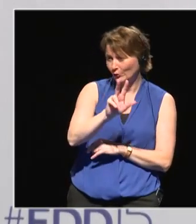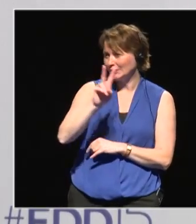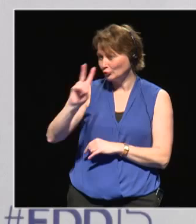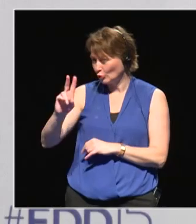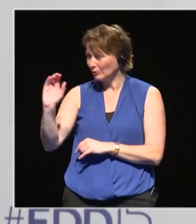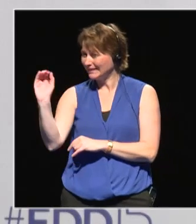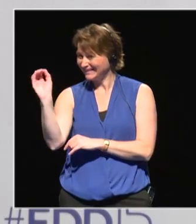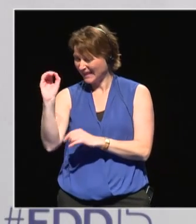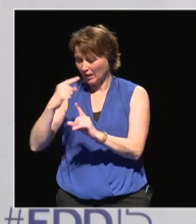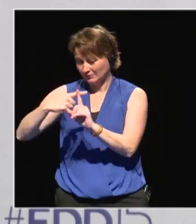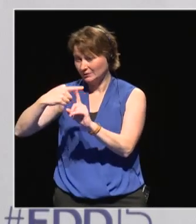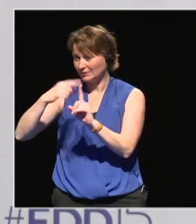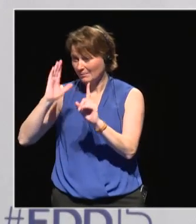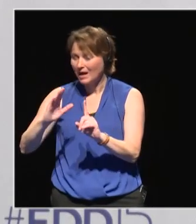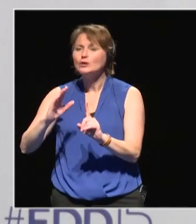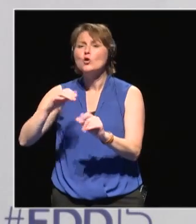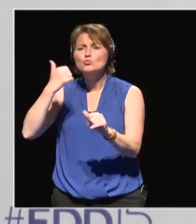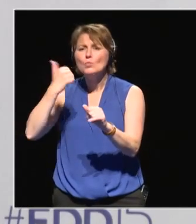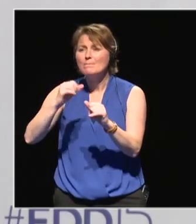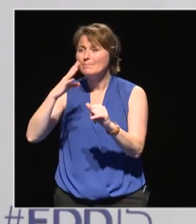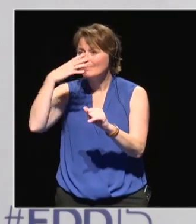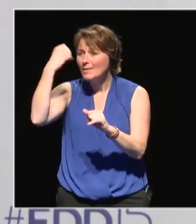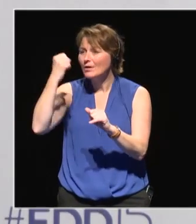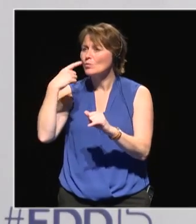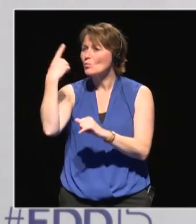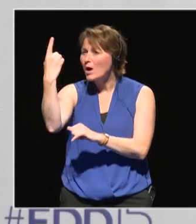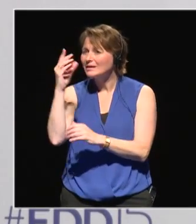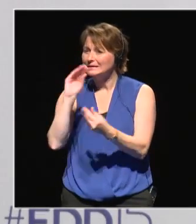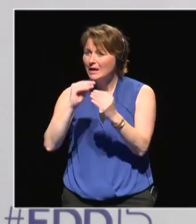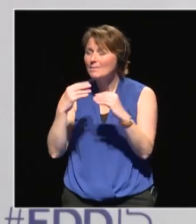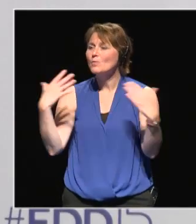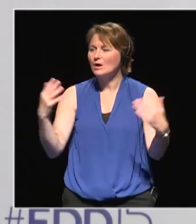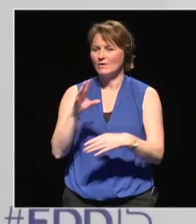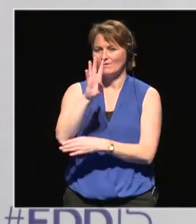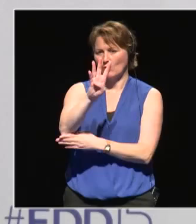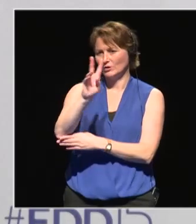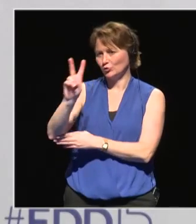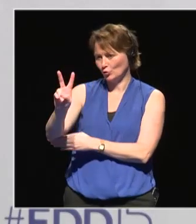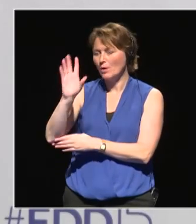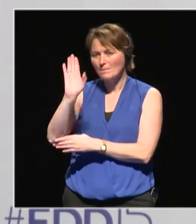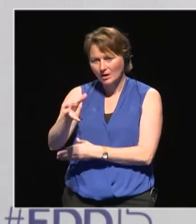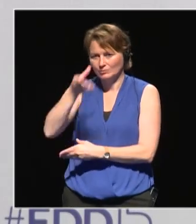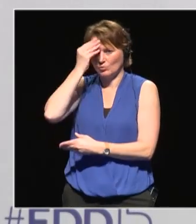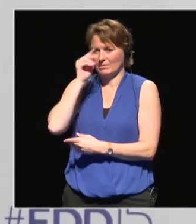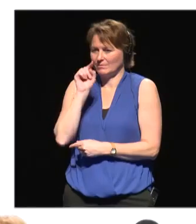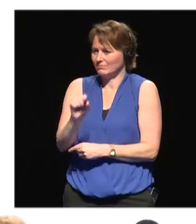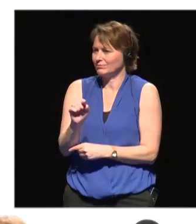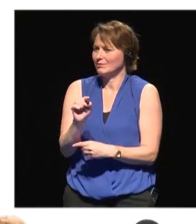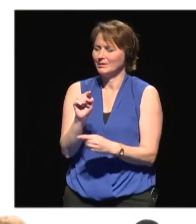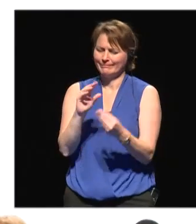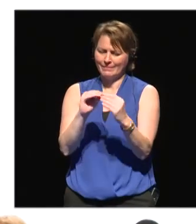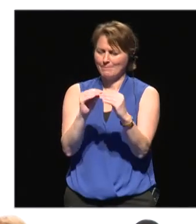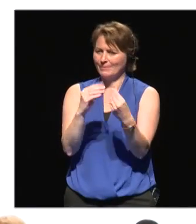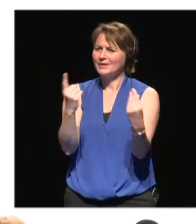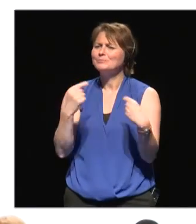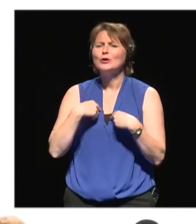only number you need to remember in the whole of climate change is 42, and many of you will know the book, The